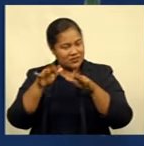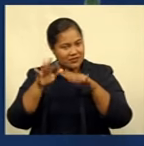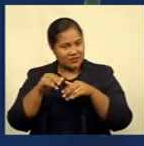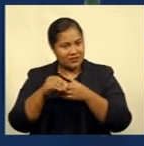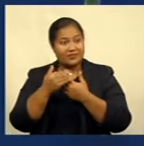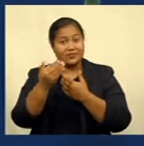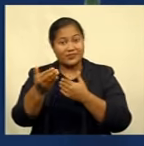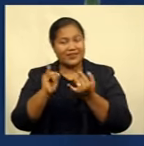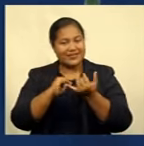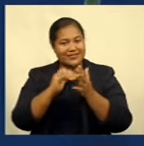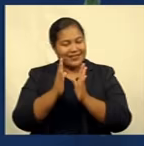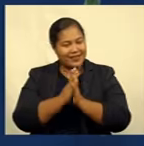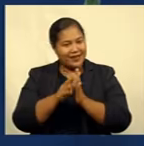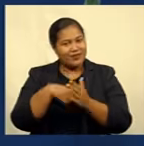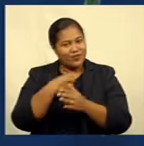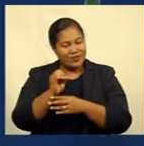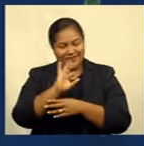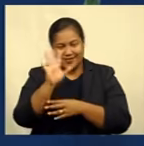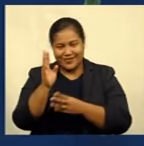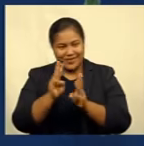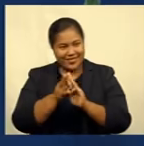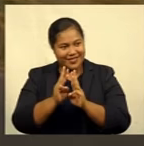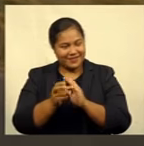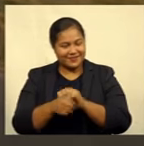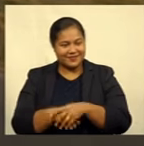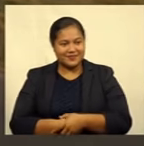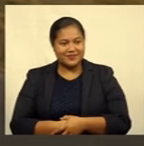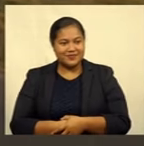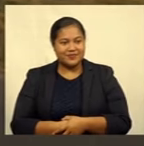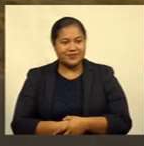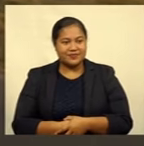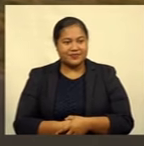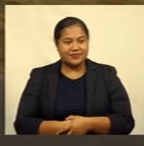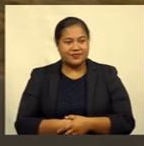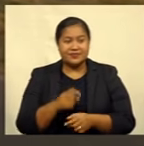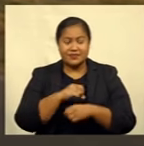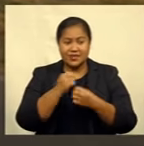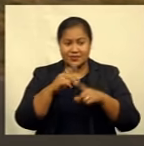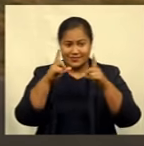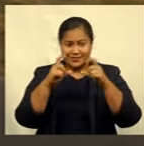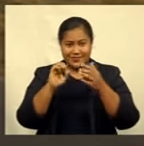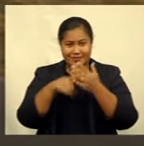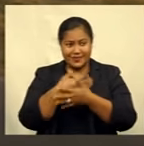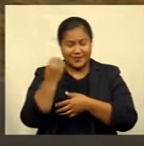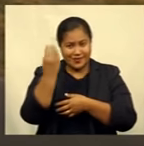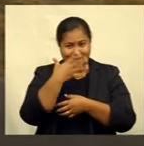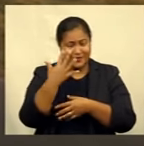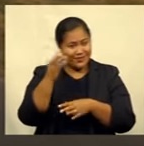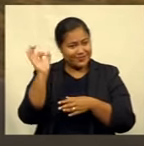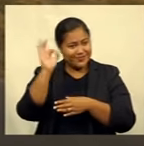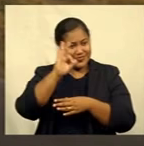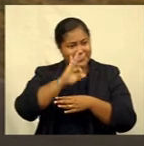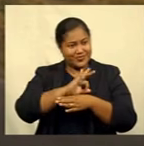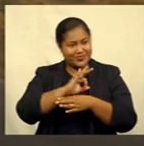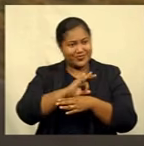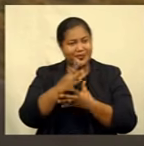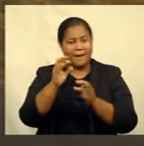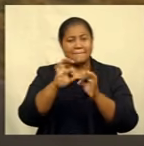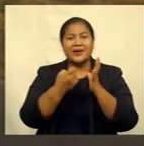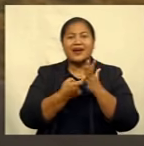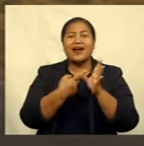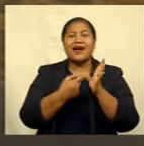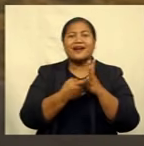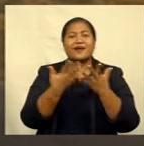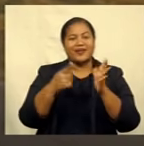Sunday, more fine weather. And to our shot of the day, beautiful sunset scenery at Barara Flats,